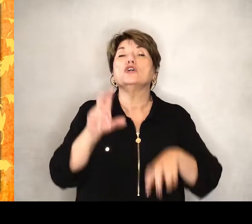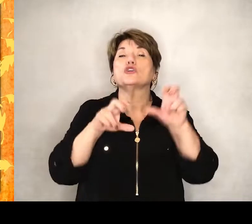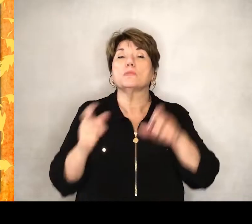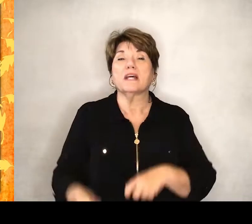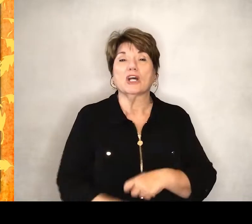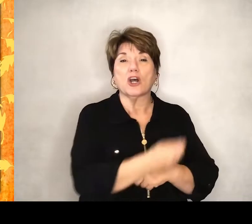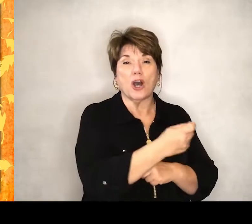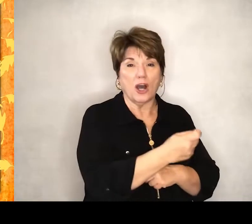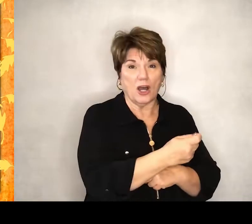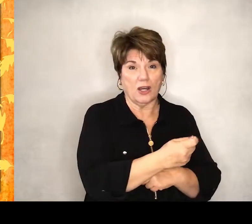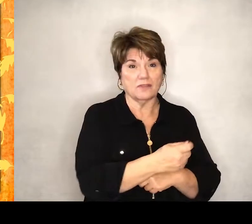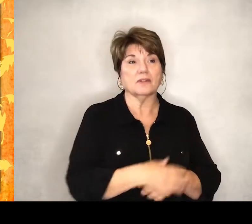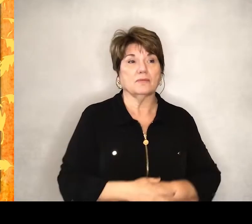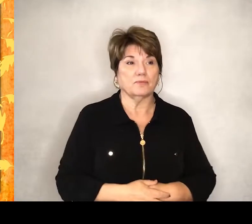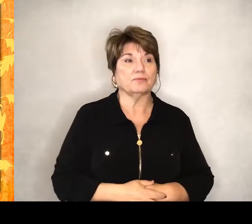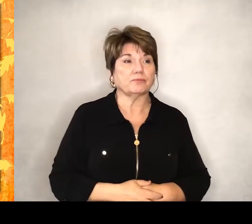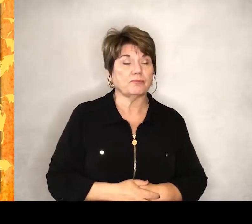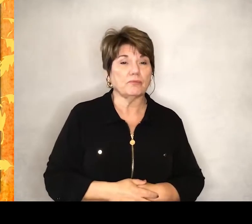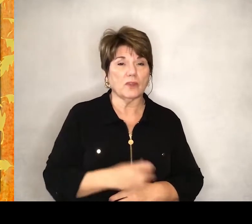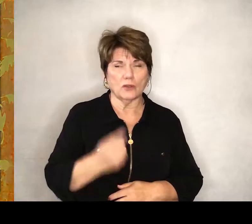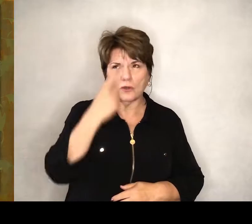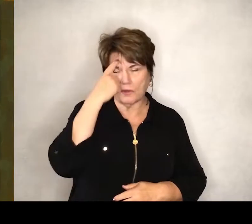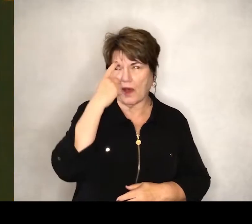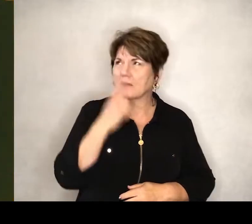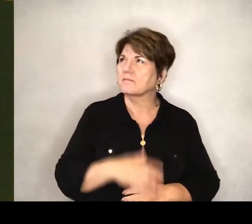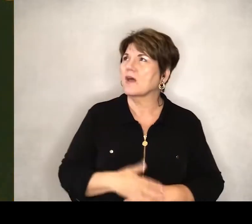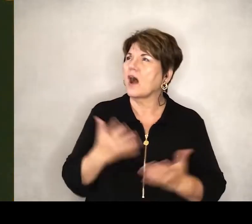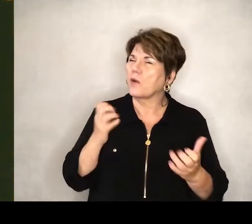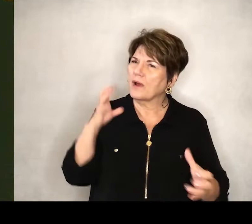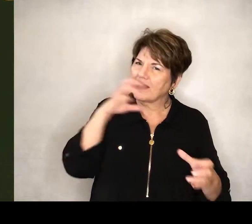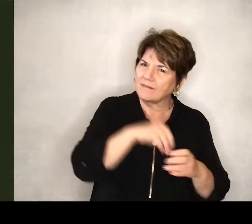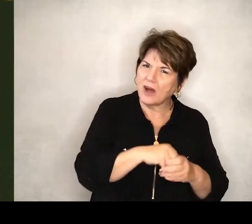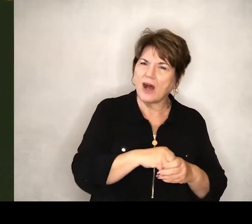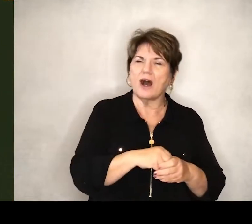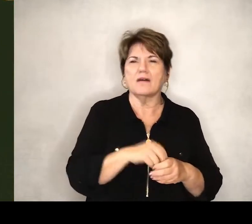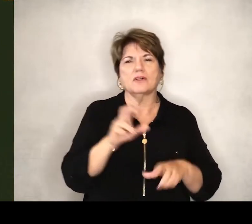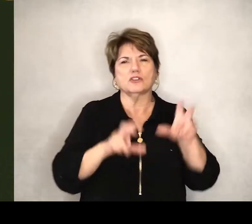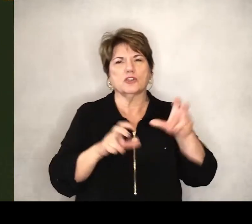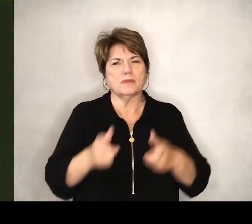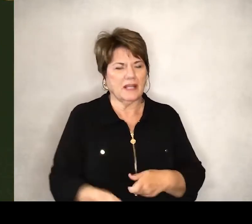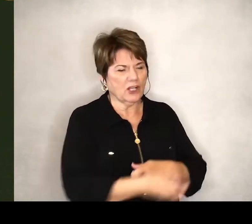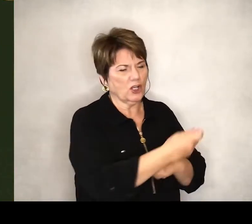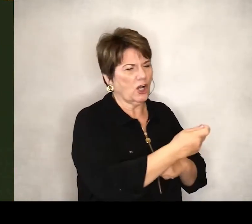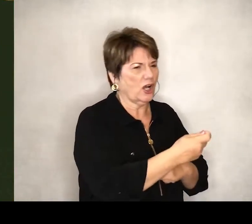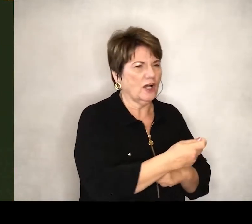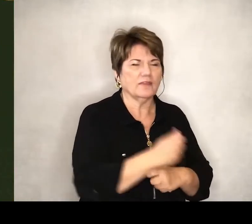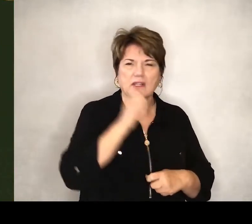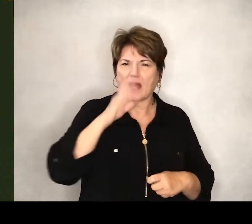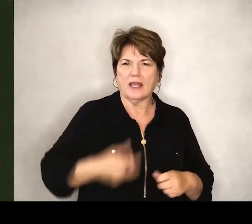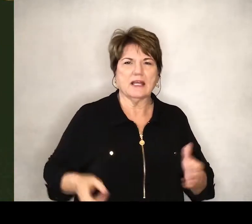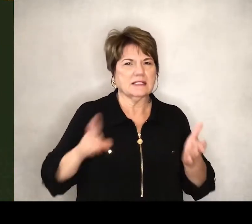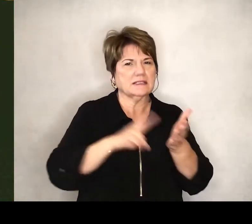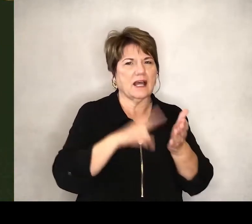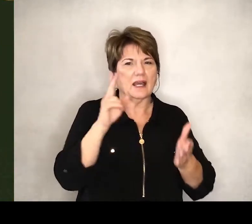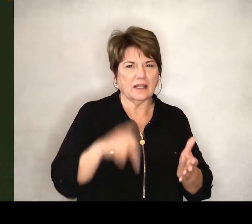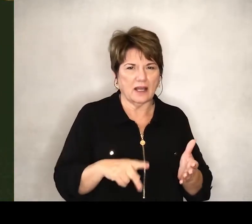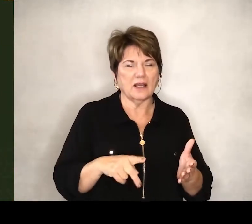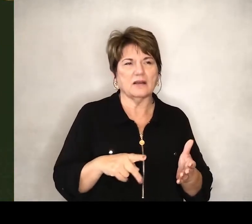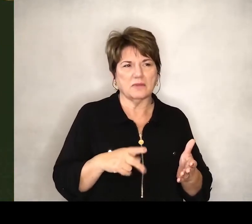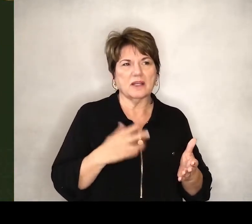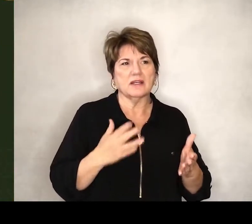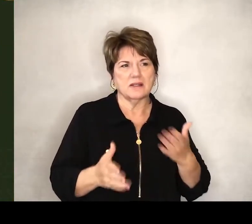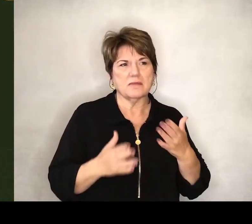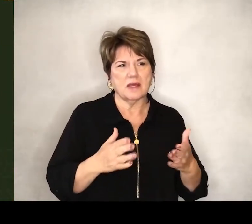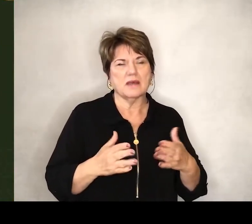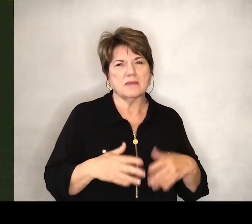There is one foursome remaining. So if you thought to yourself, I want to be a part of a golf tournament, and I haven't gotten a chance to sign up, really probably